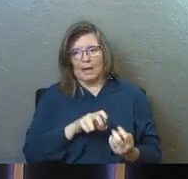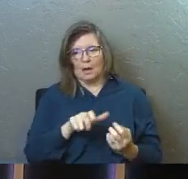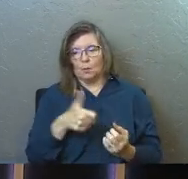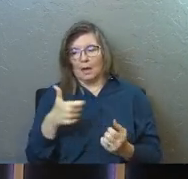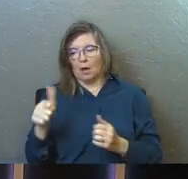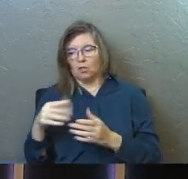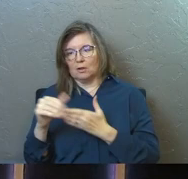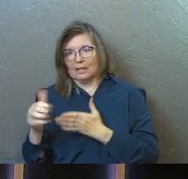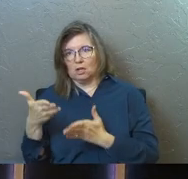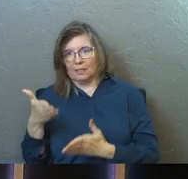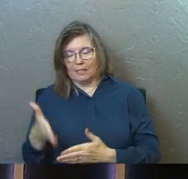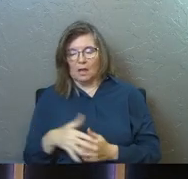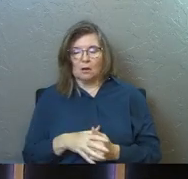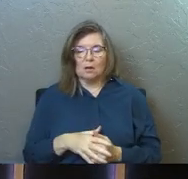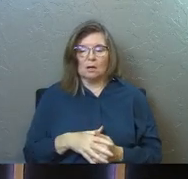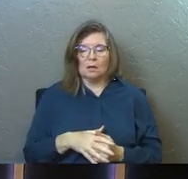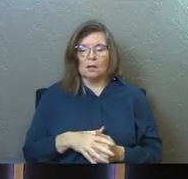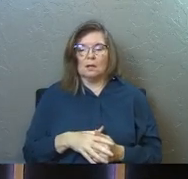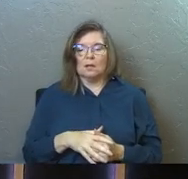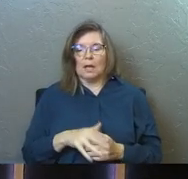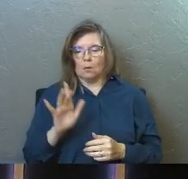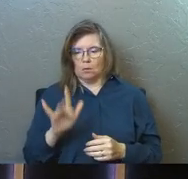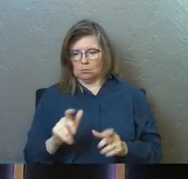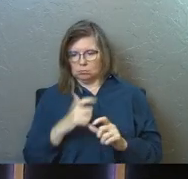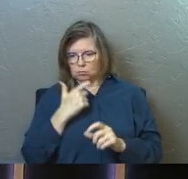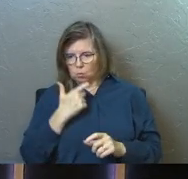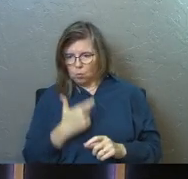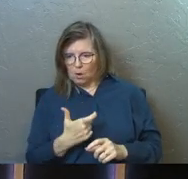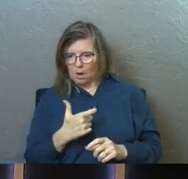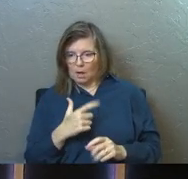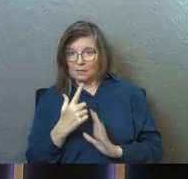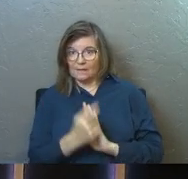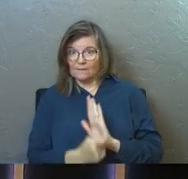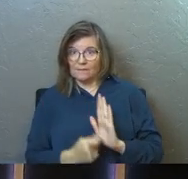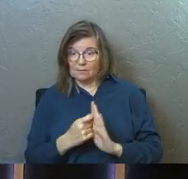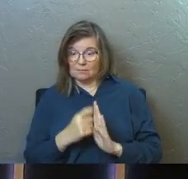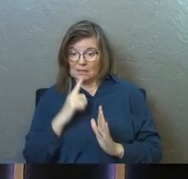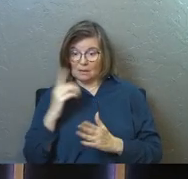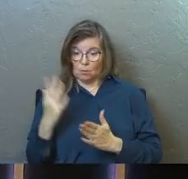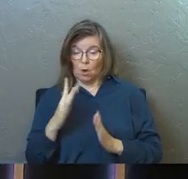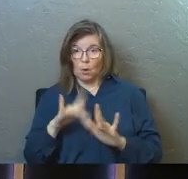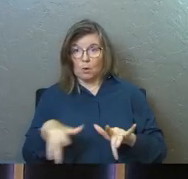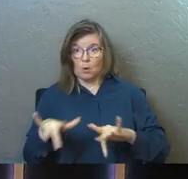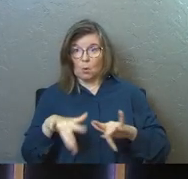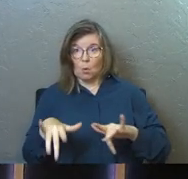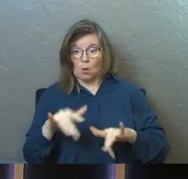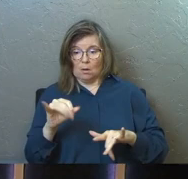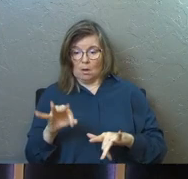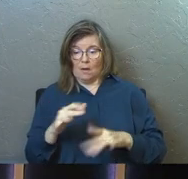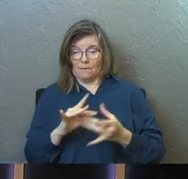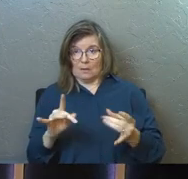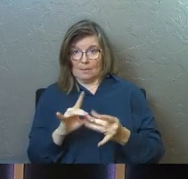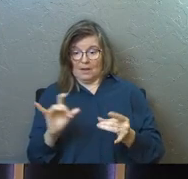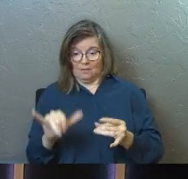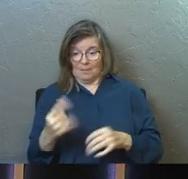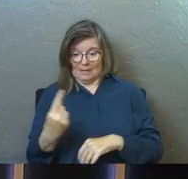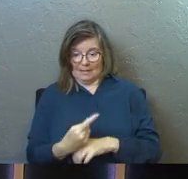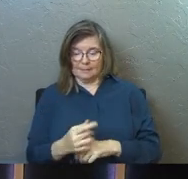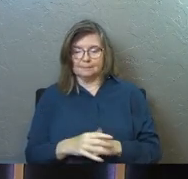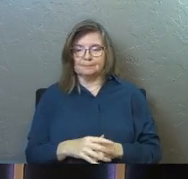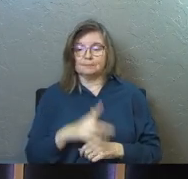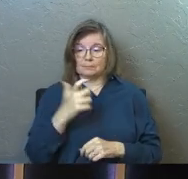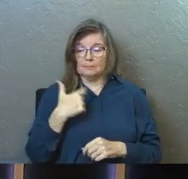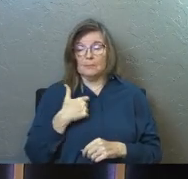other leaders there, and we're walking through it, and one of the other leaders had actually brought a recording of the message from that